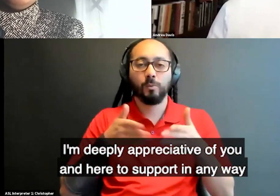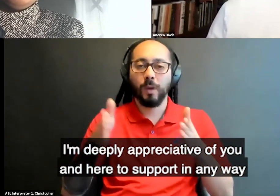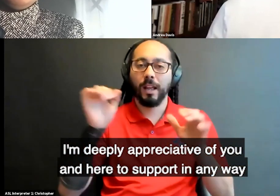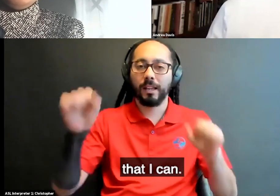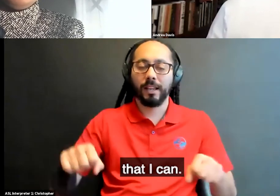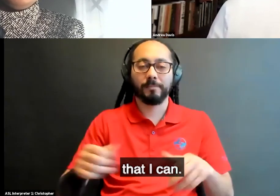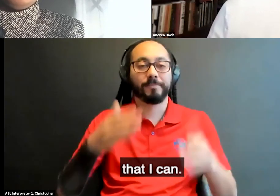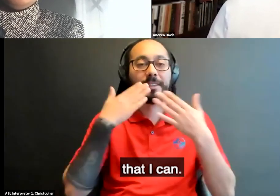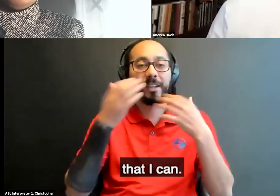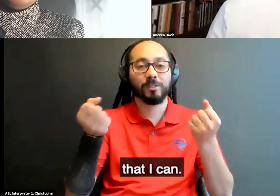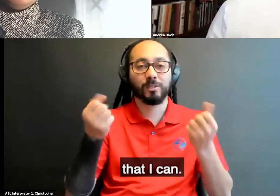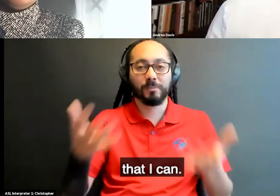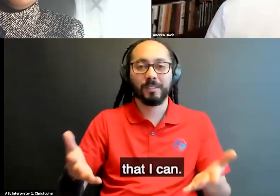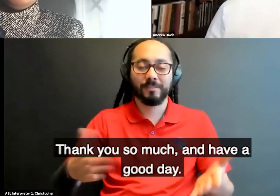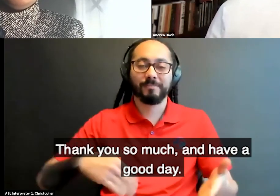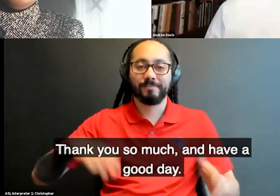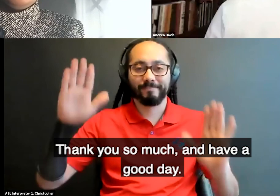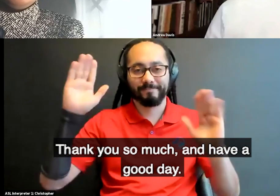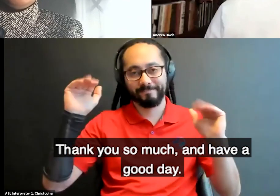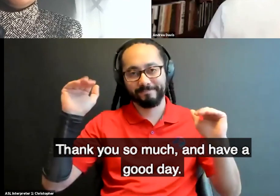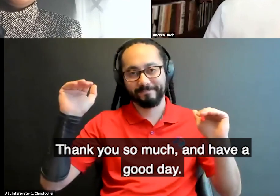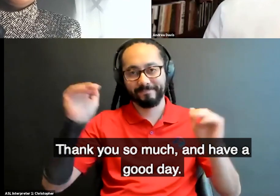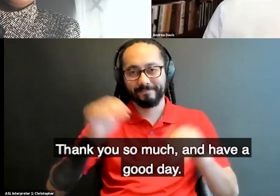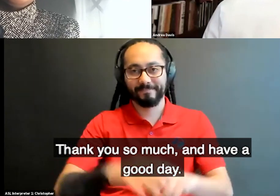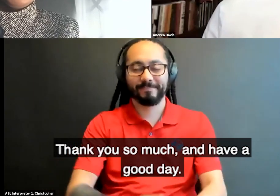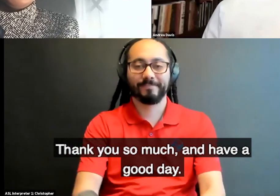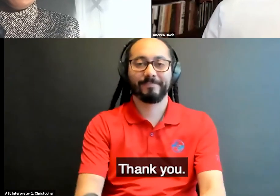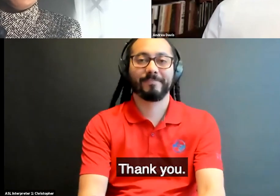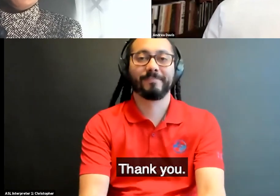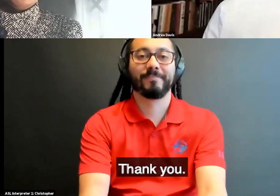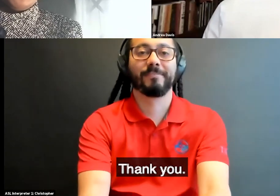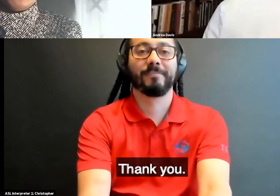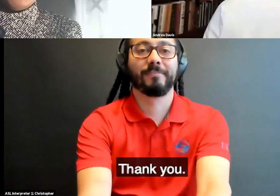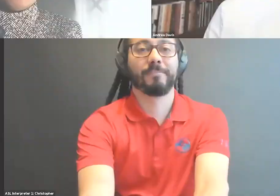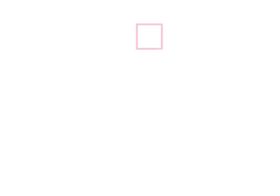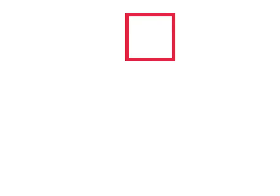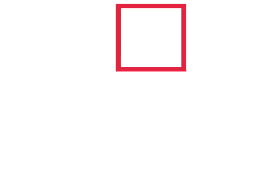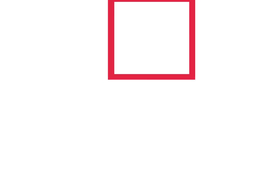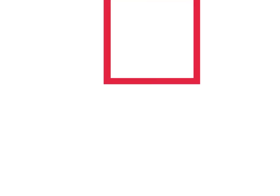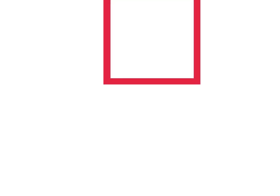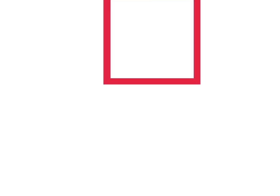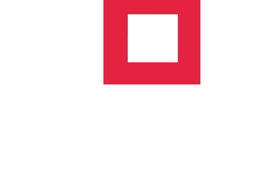Thank you so much and have a good day. Thank you.